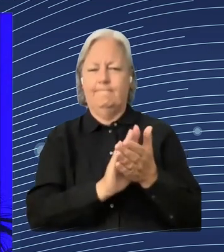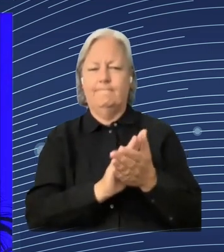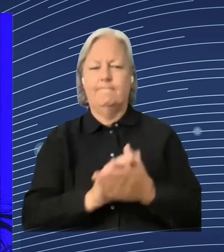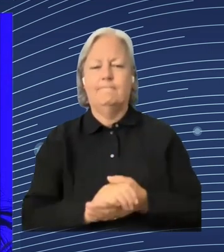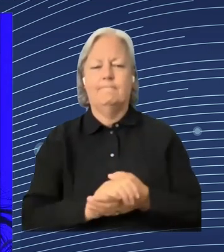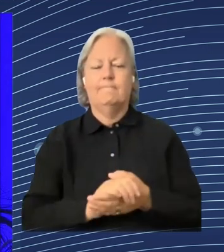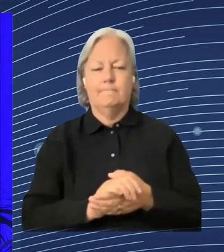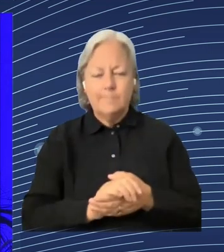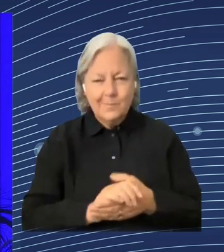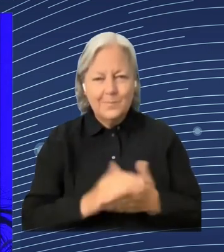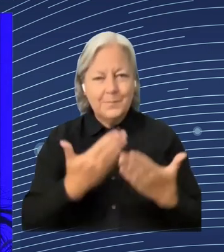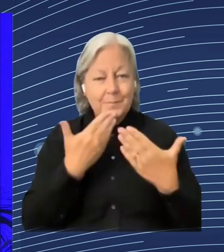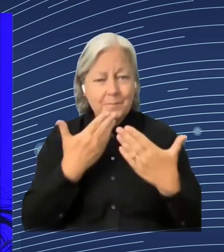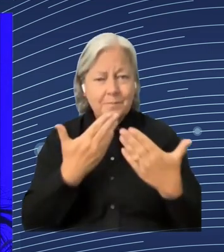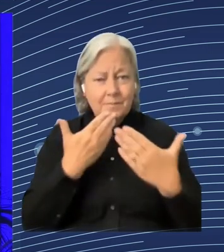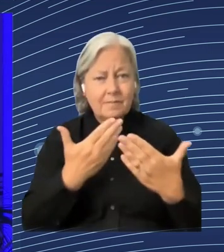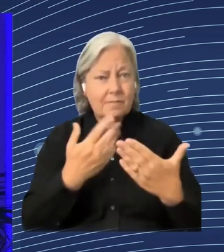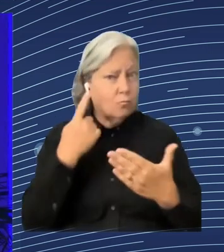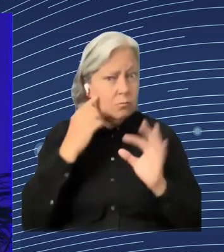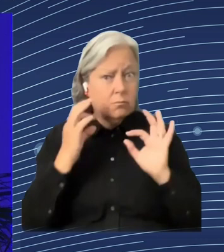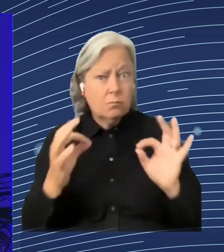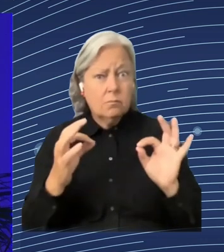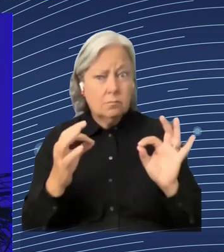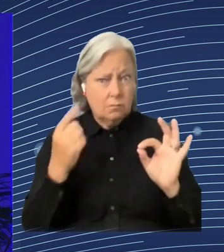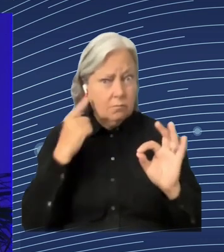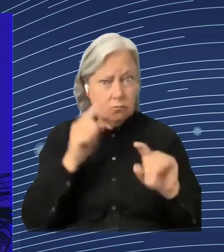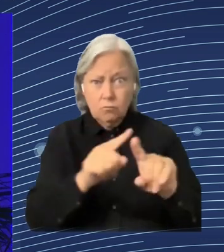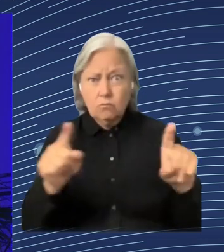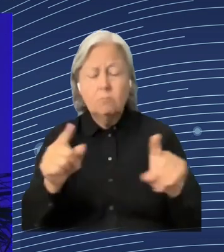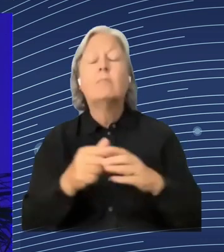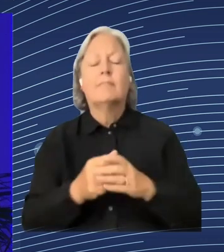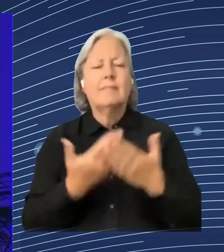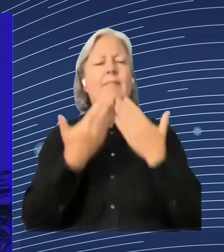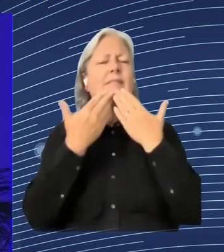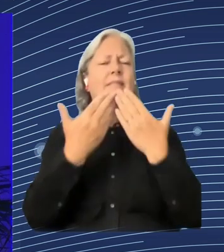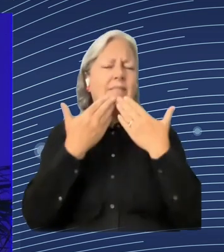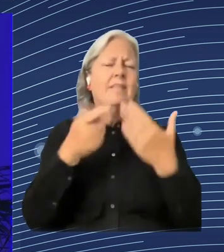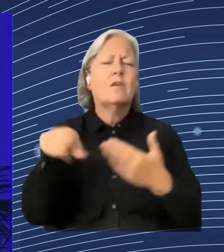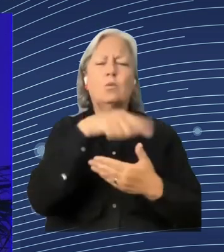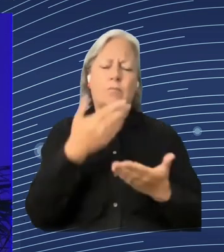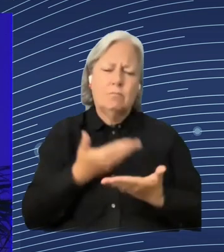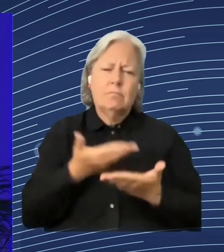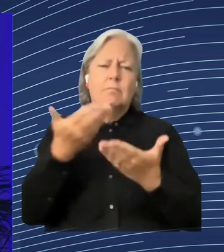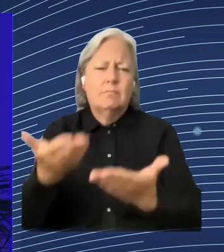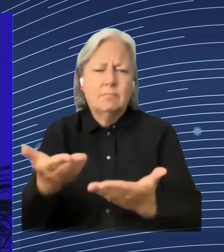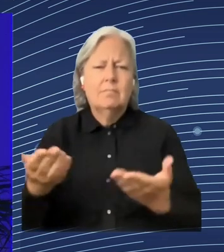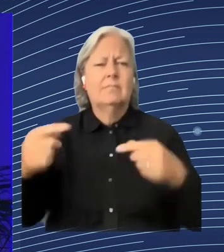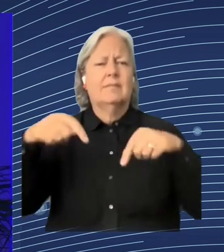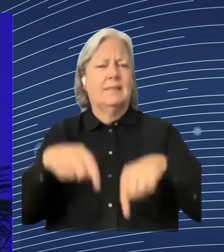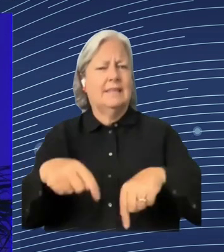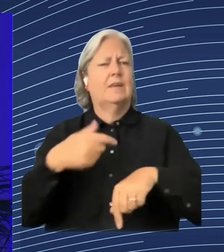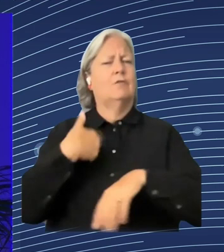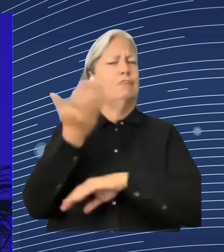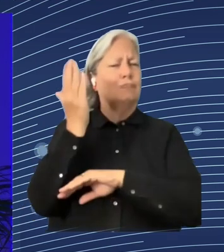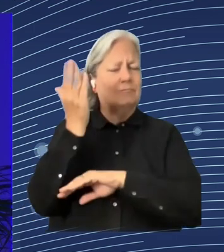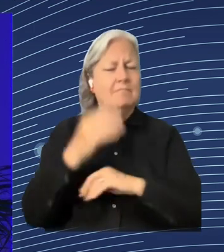Thank you. Can you hear me? Okay. Thank you for inviting me at this unique event. I'm really happy to